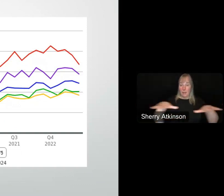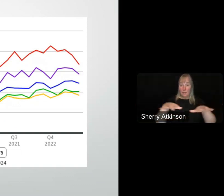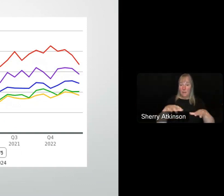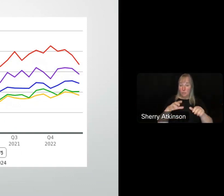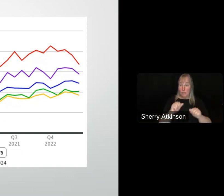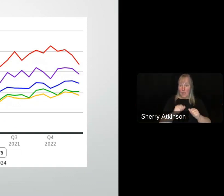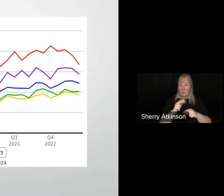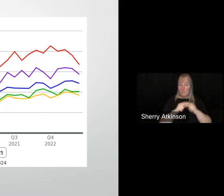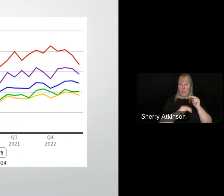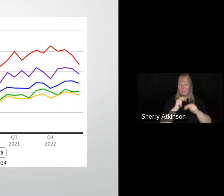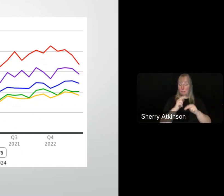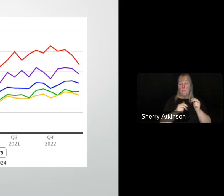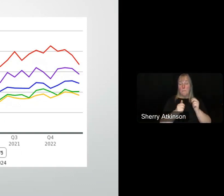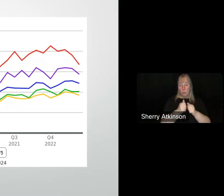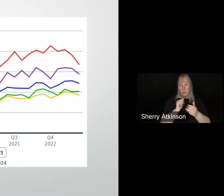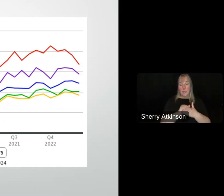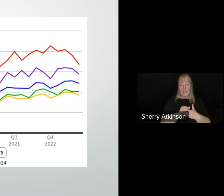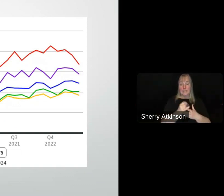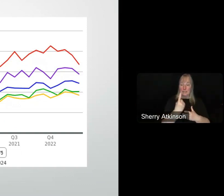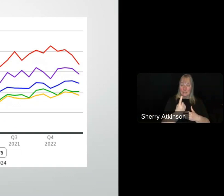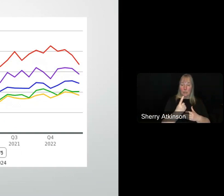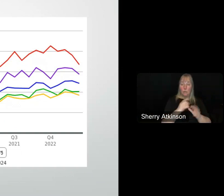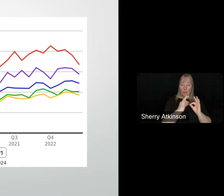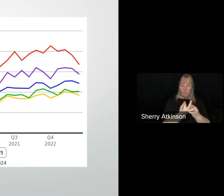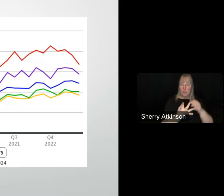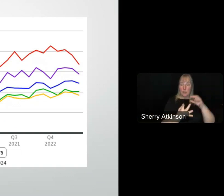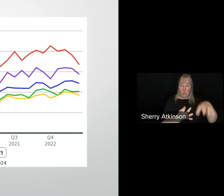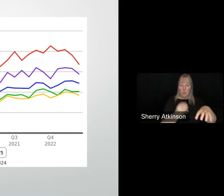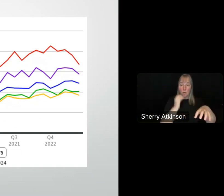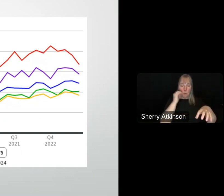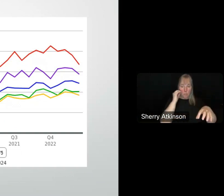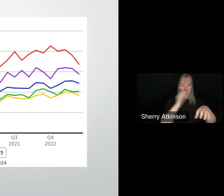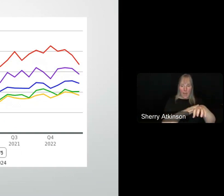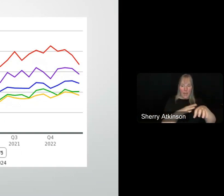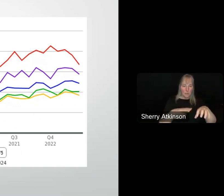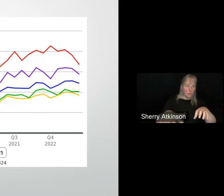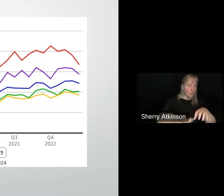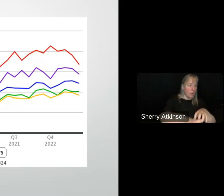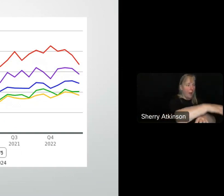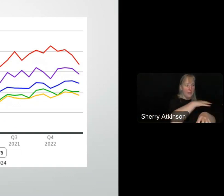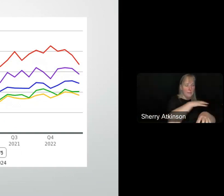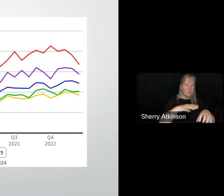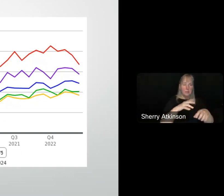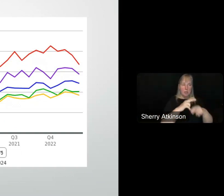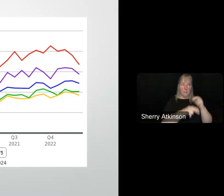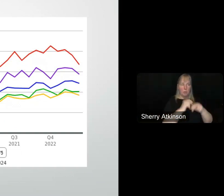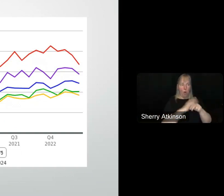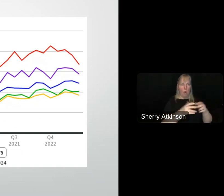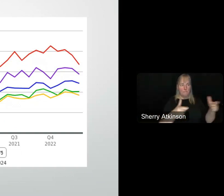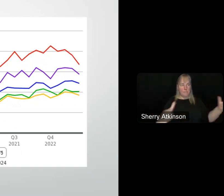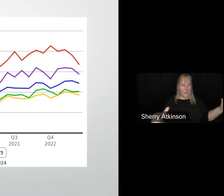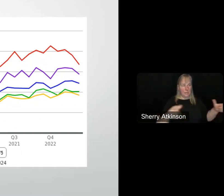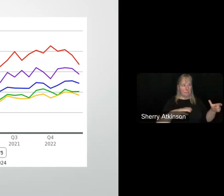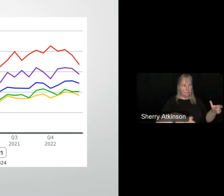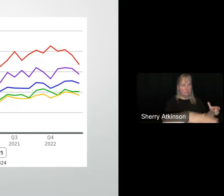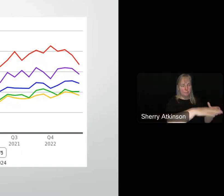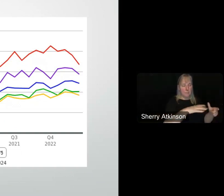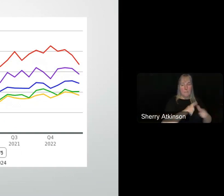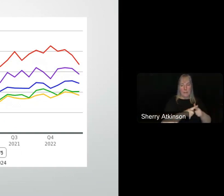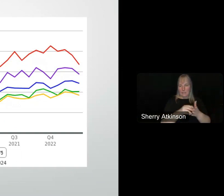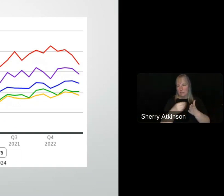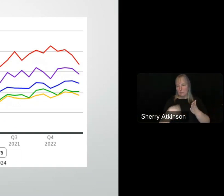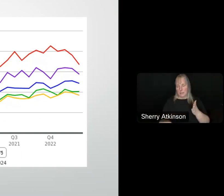of those are single family homes and tracts that they're building on, but they're very expensive. And so Clarksville is one of